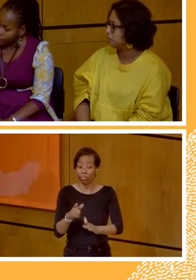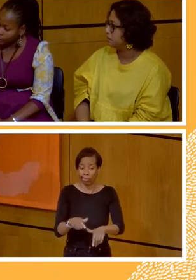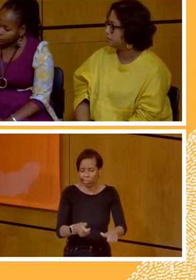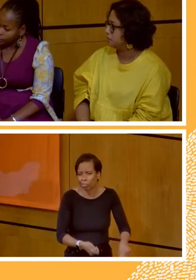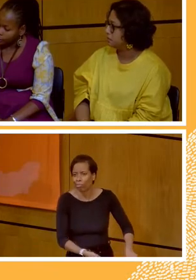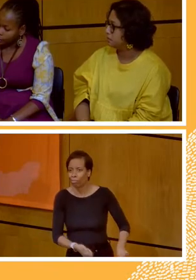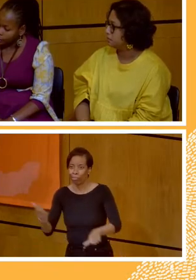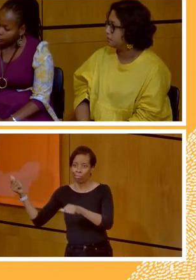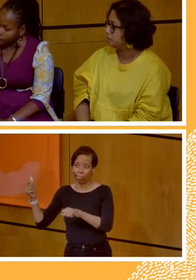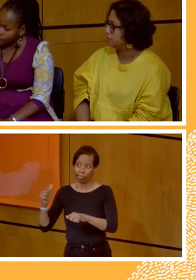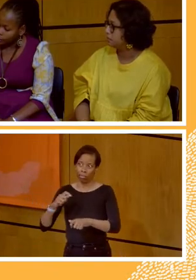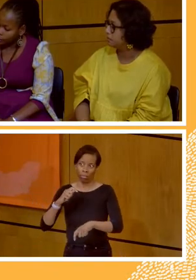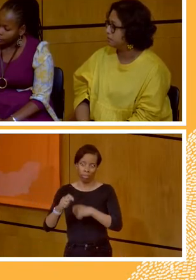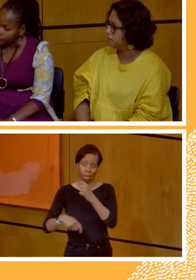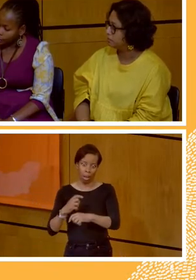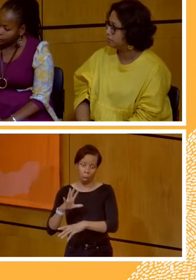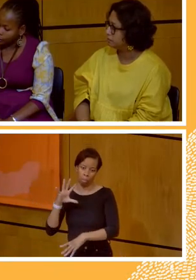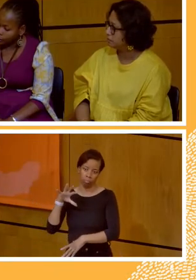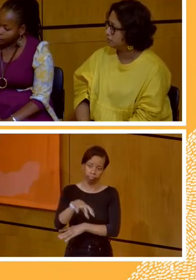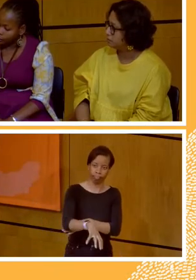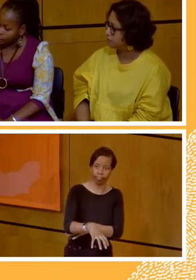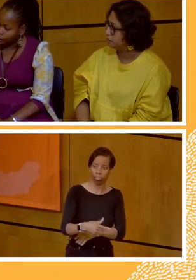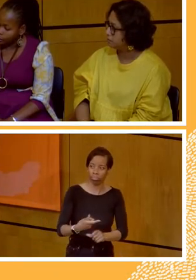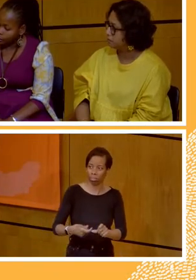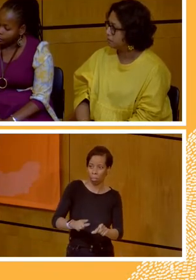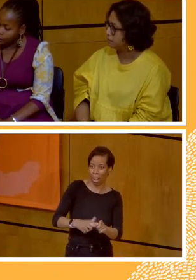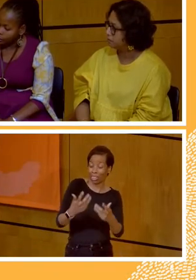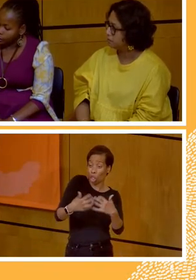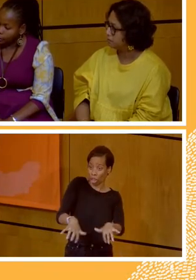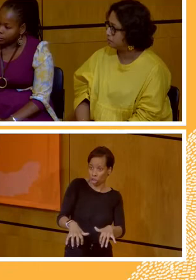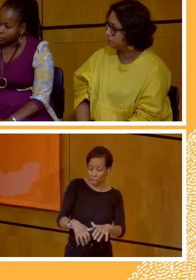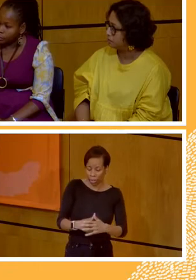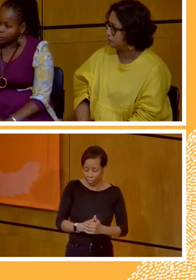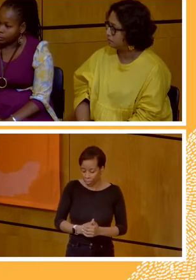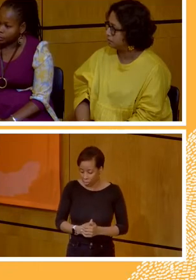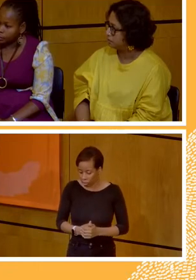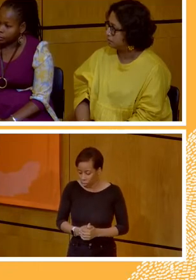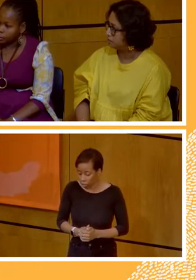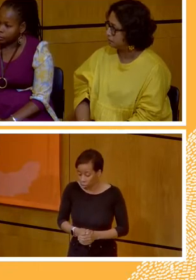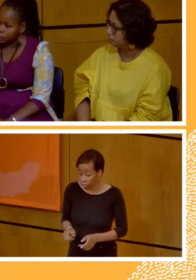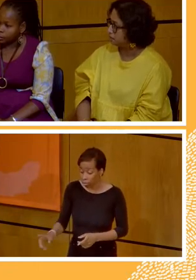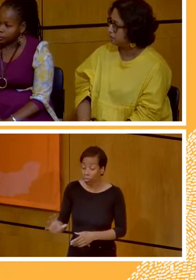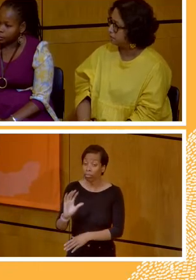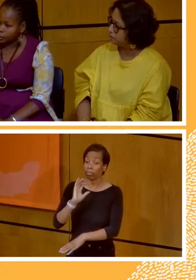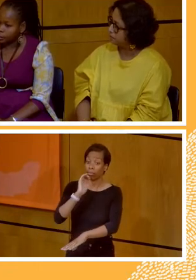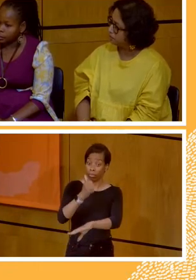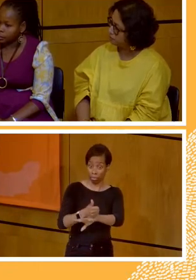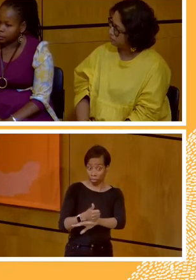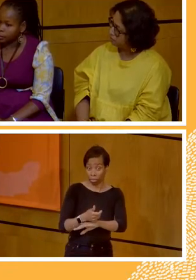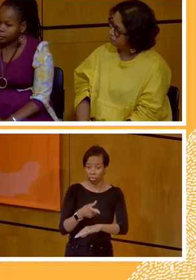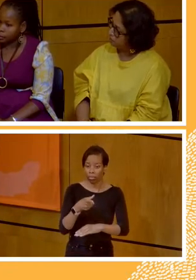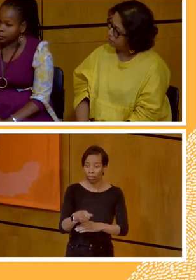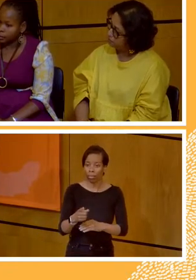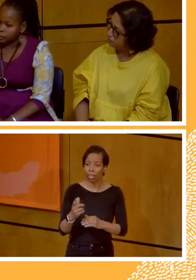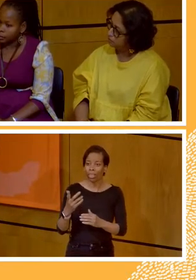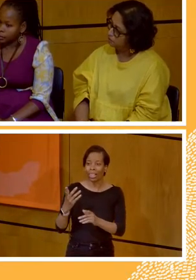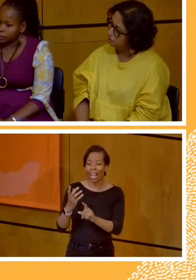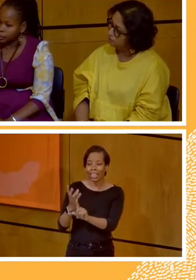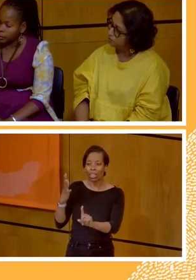aggressive, indiscriminate manner. And this hydropower dam was built across the ancestral rivers of some of our collaborators. They used